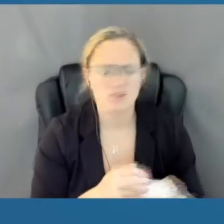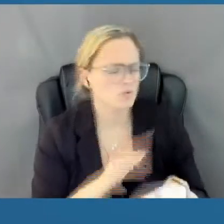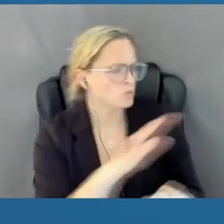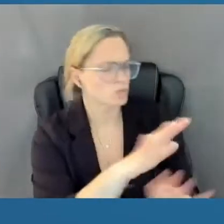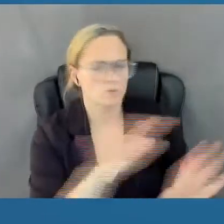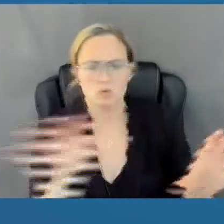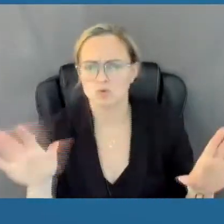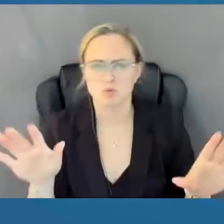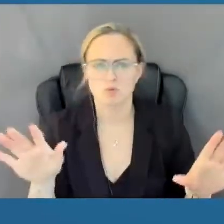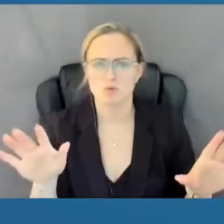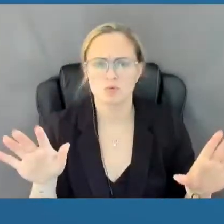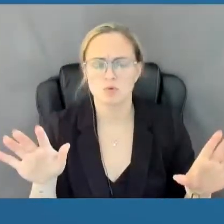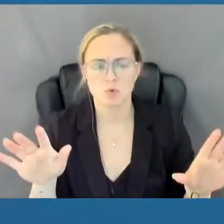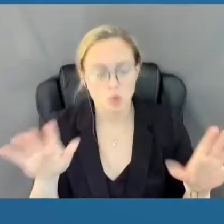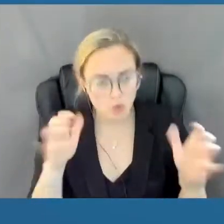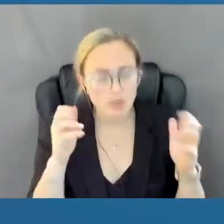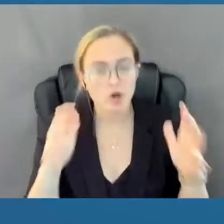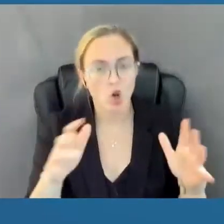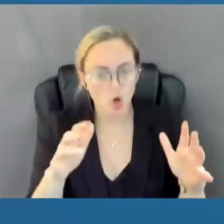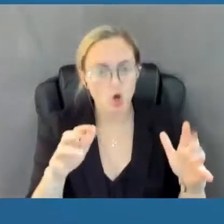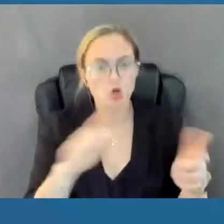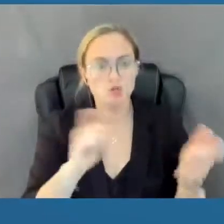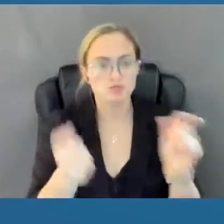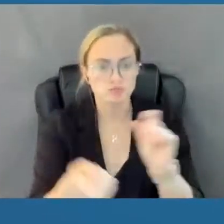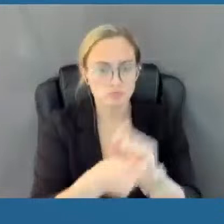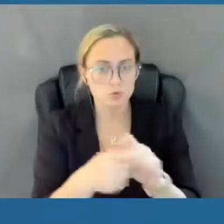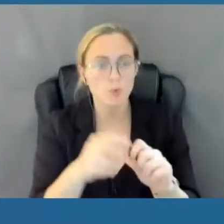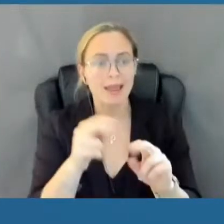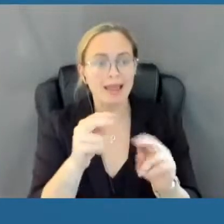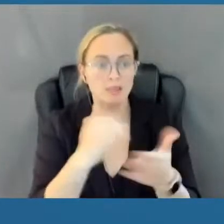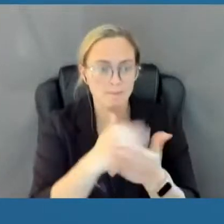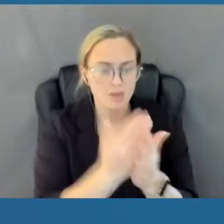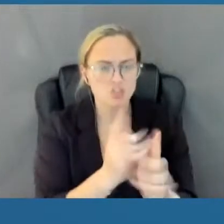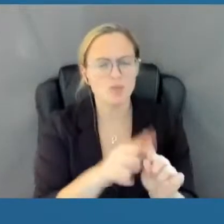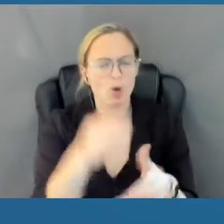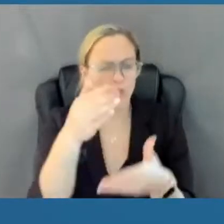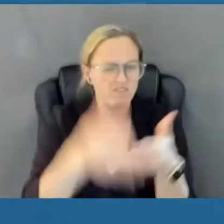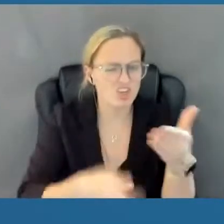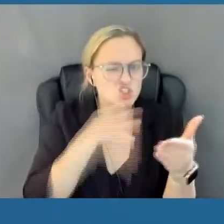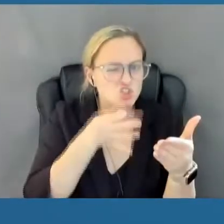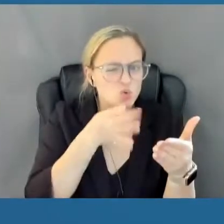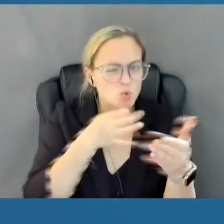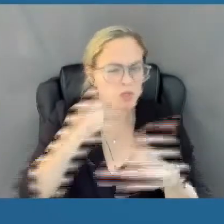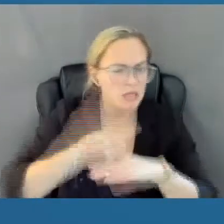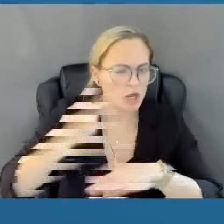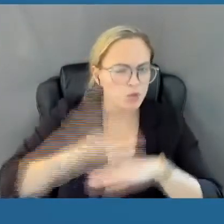substantial reforms in the budget. There's a couple loose ends we're tying up in the next day or two.